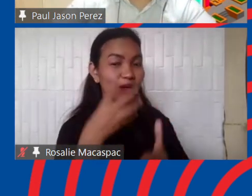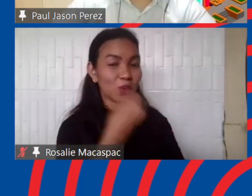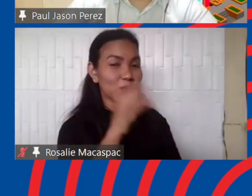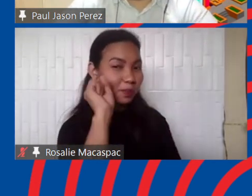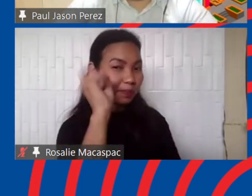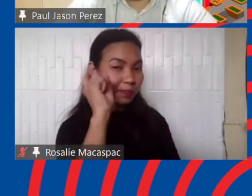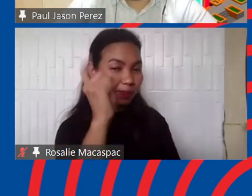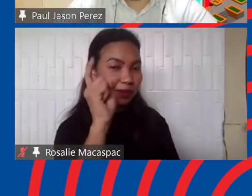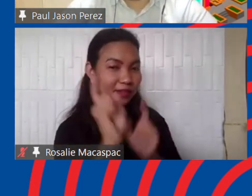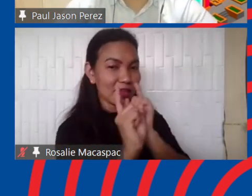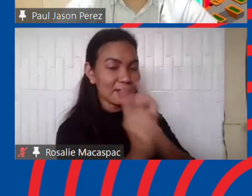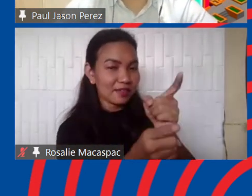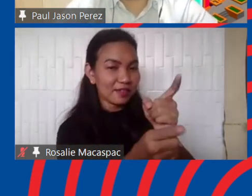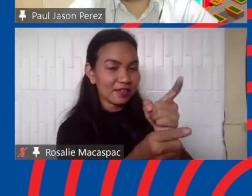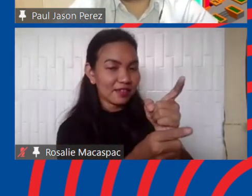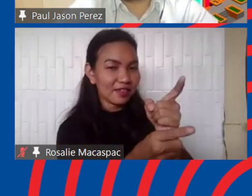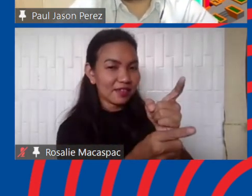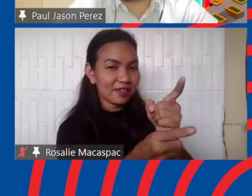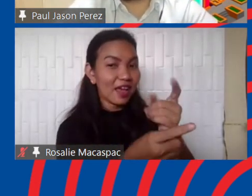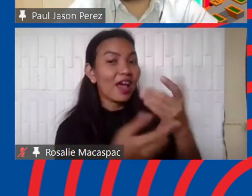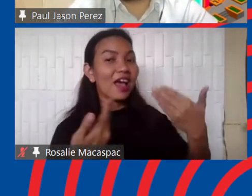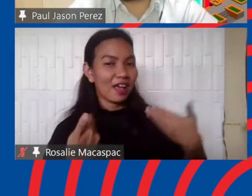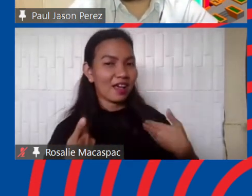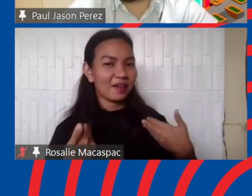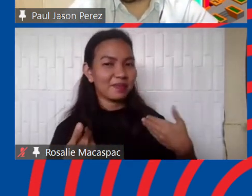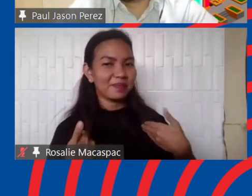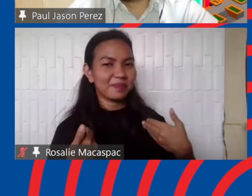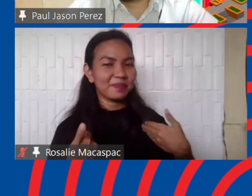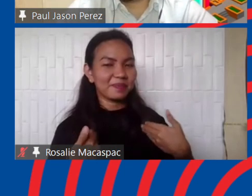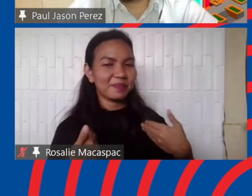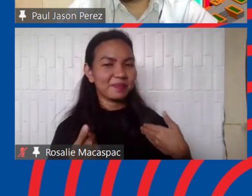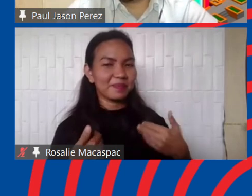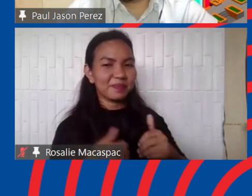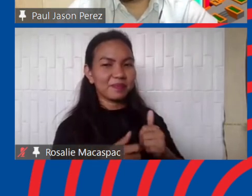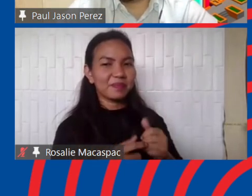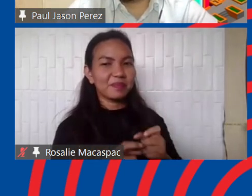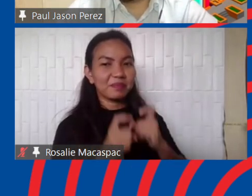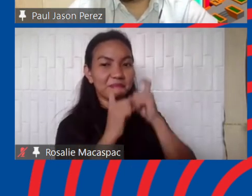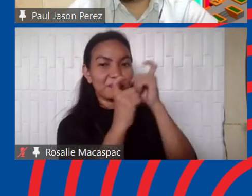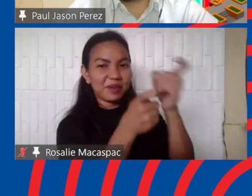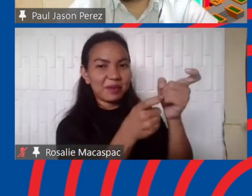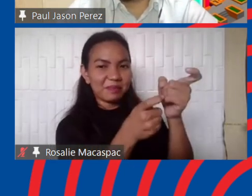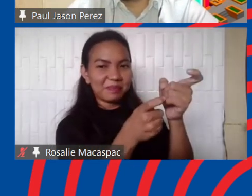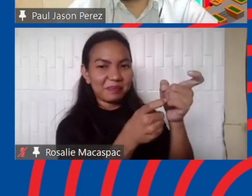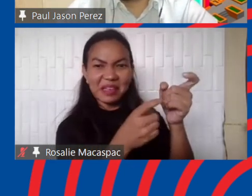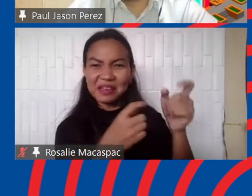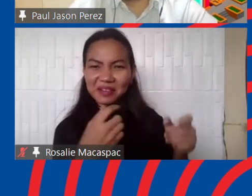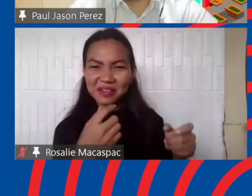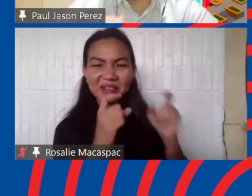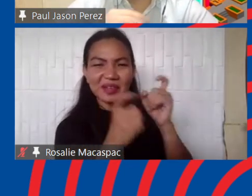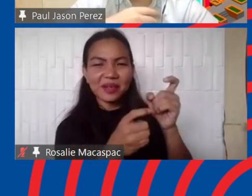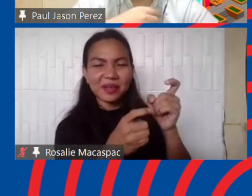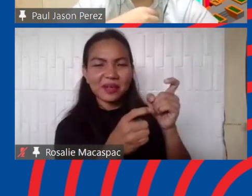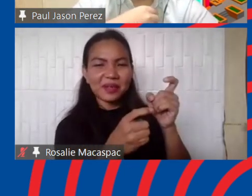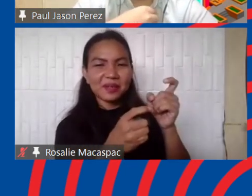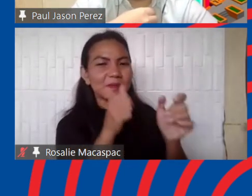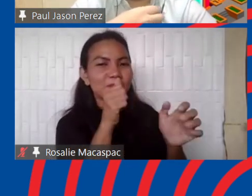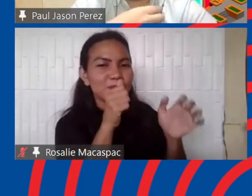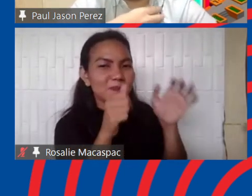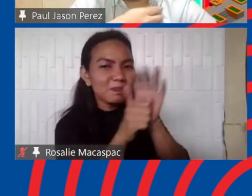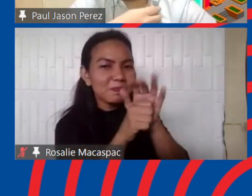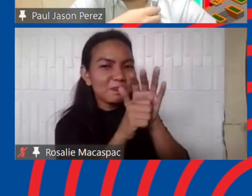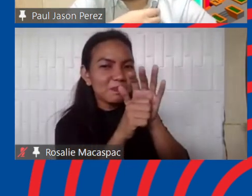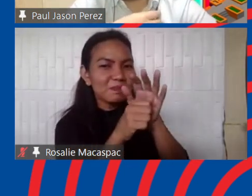tama, mapapasa kanya itong, ay hindi makita, mystery bag.